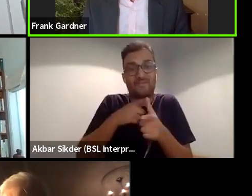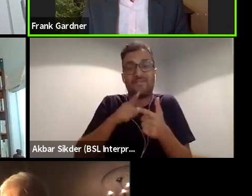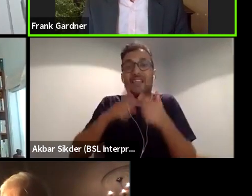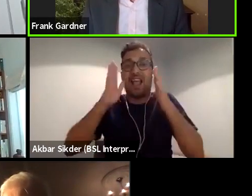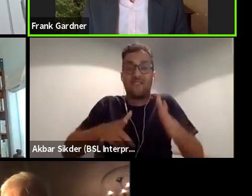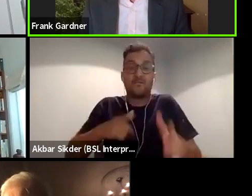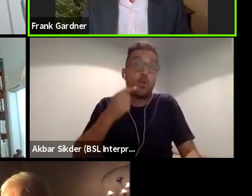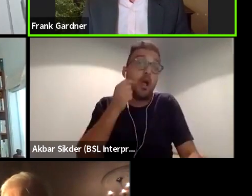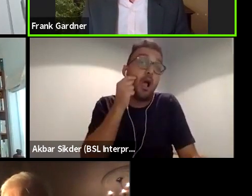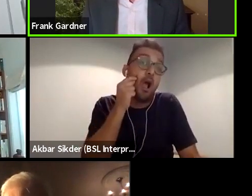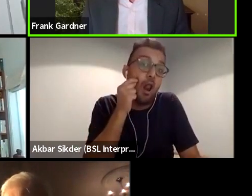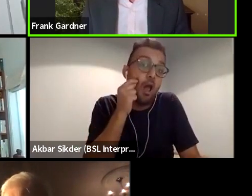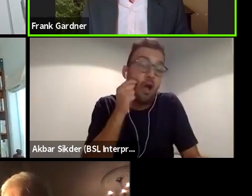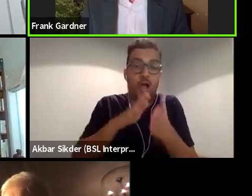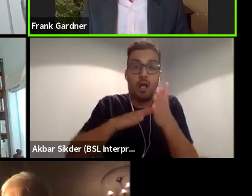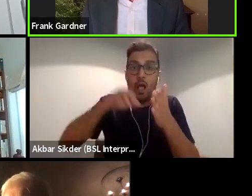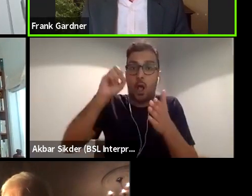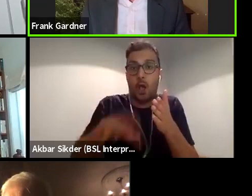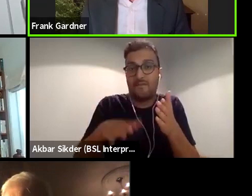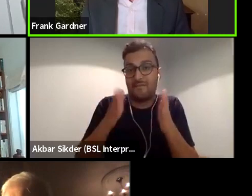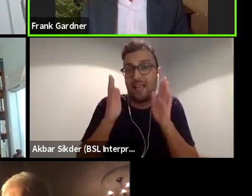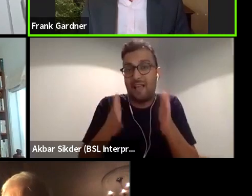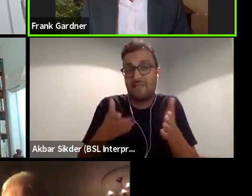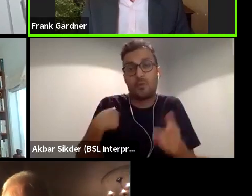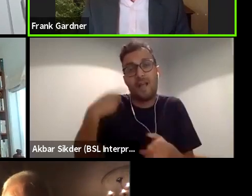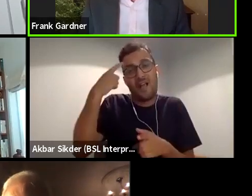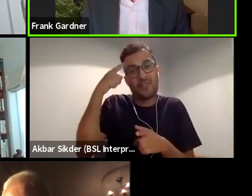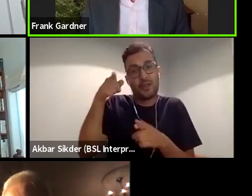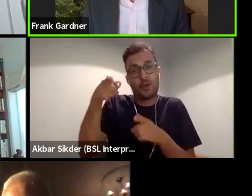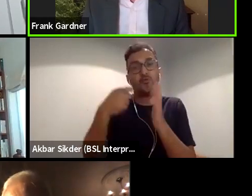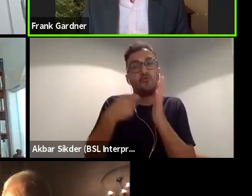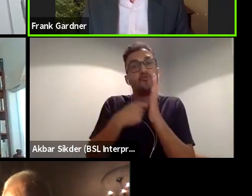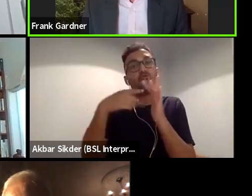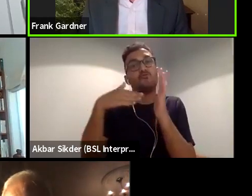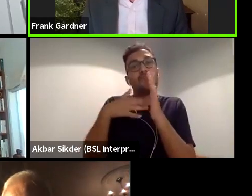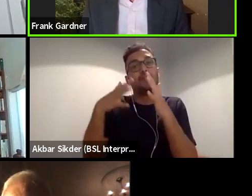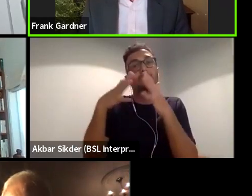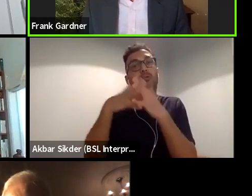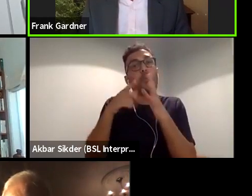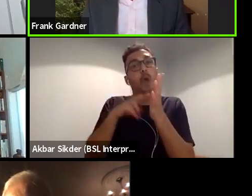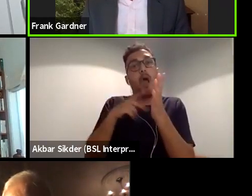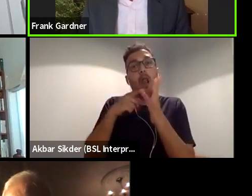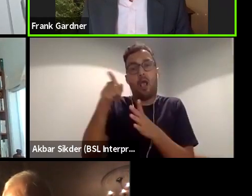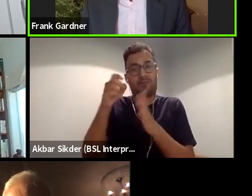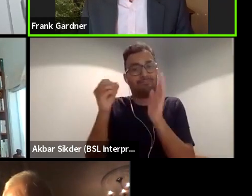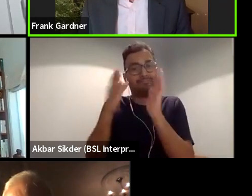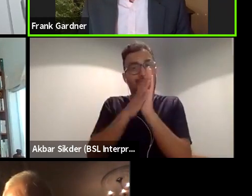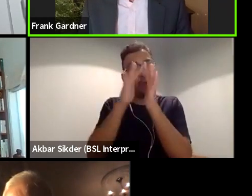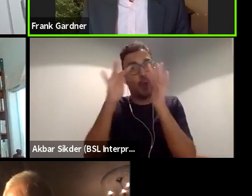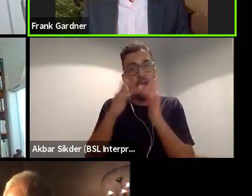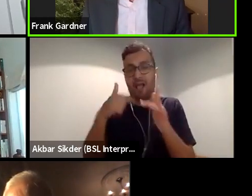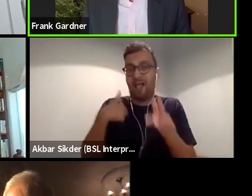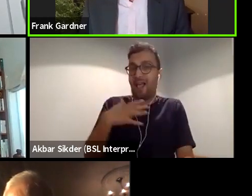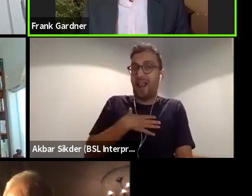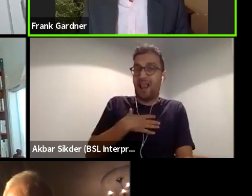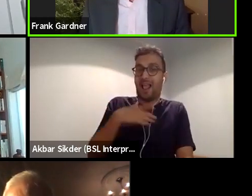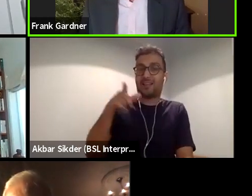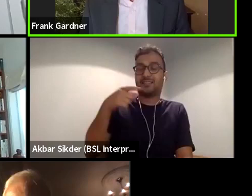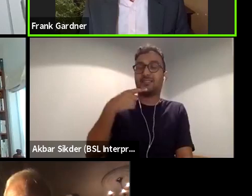very nice about something that I said online, where I was referring to a far-right extremist attack. And I said on the news channel, I